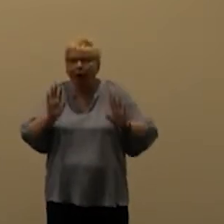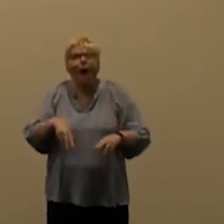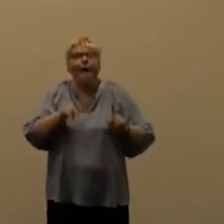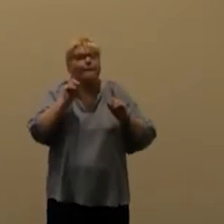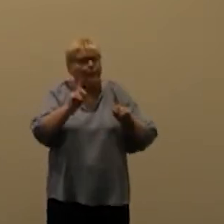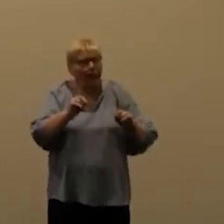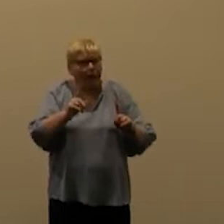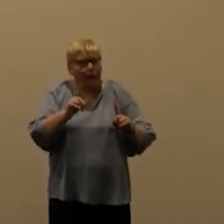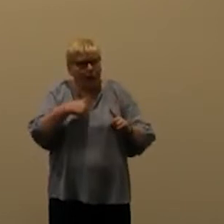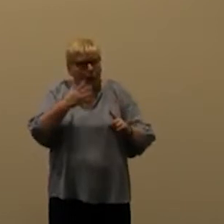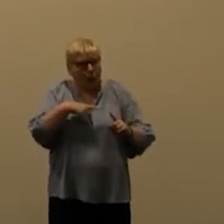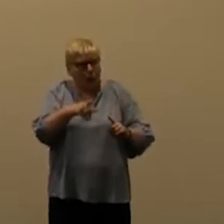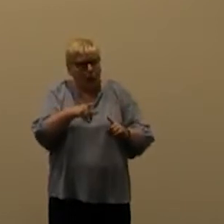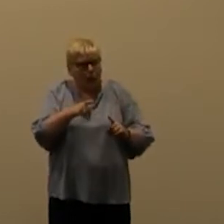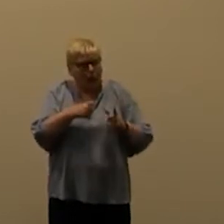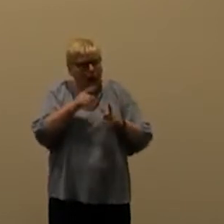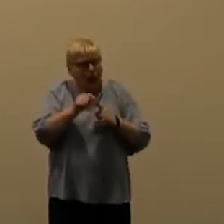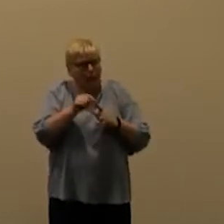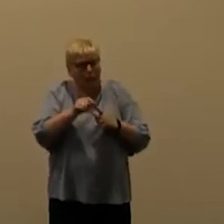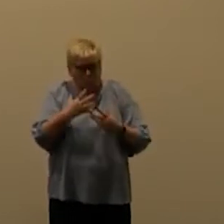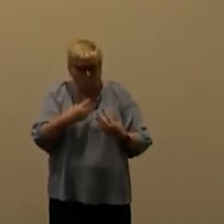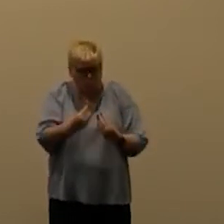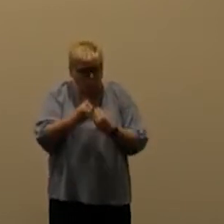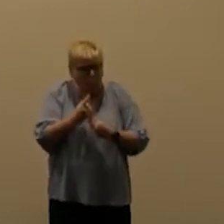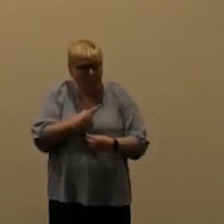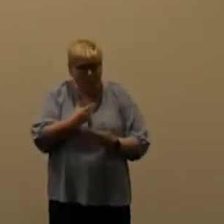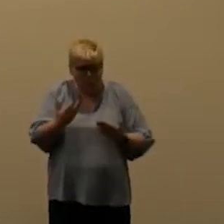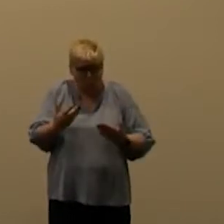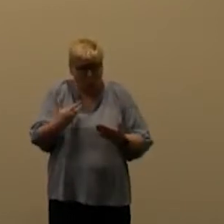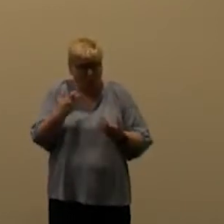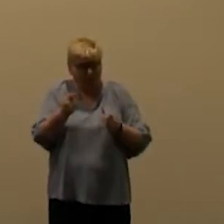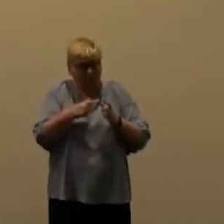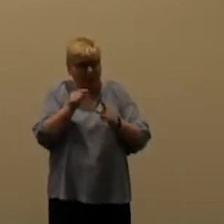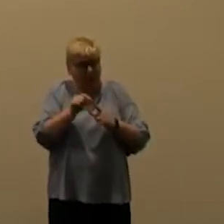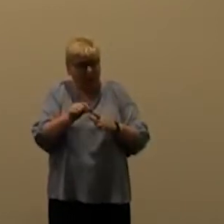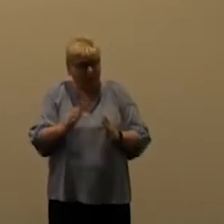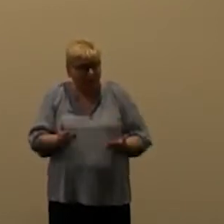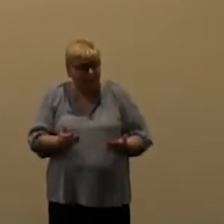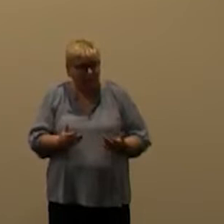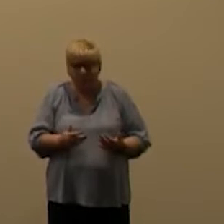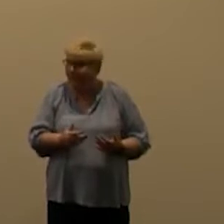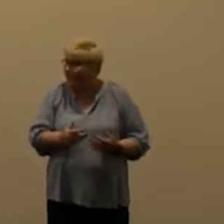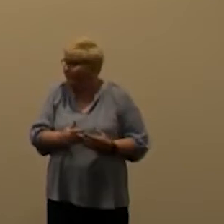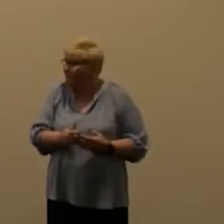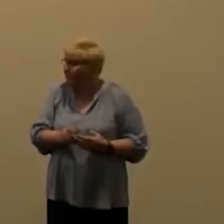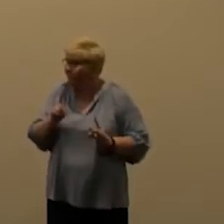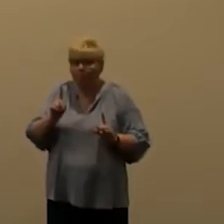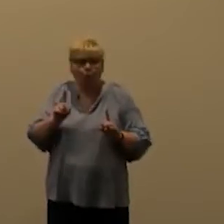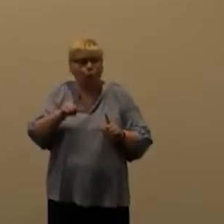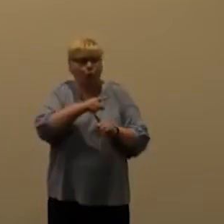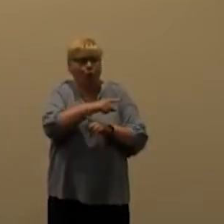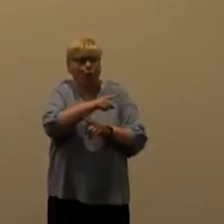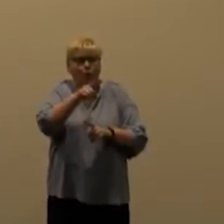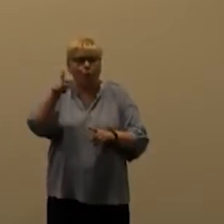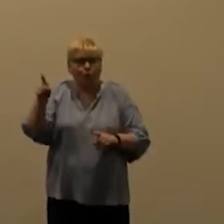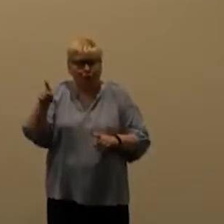But I wanted a Power App, so I taught myself, and now I have an app. So for those of you in the room